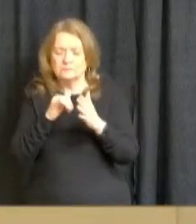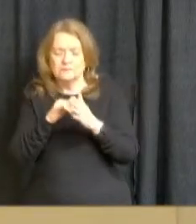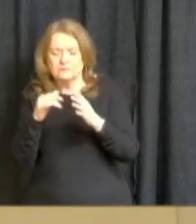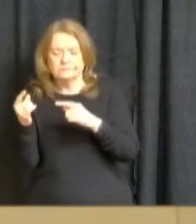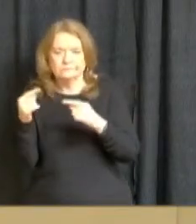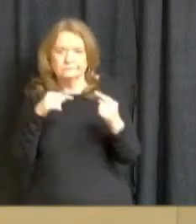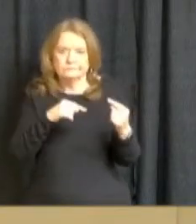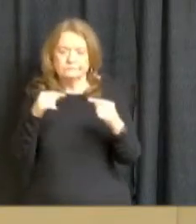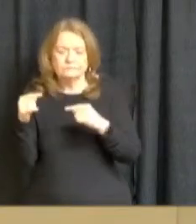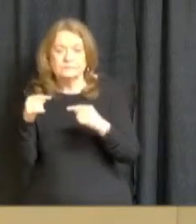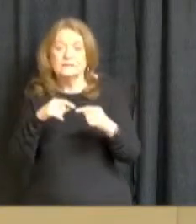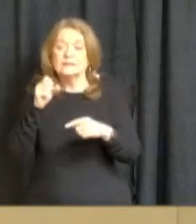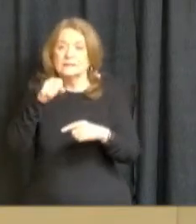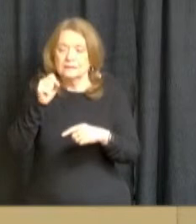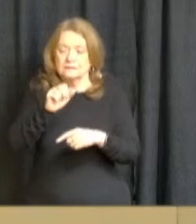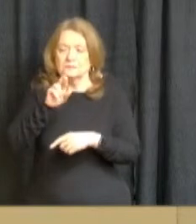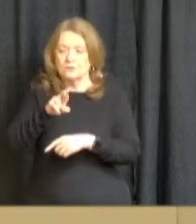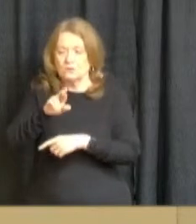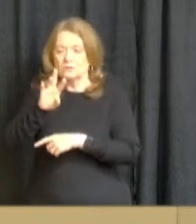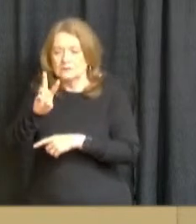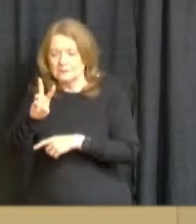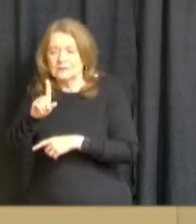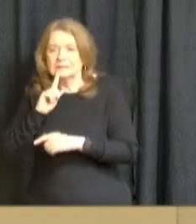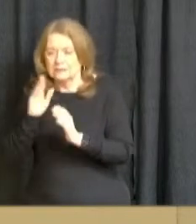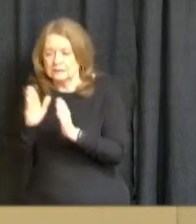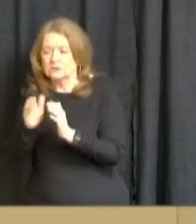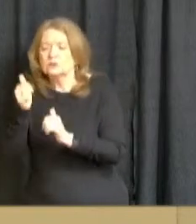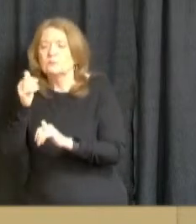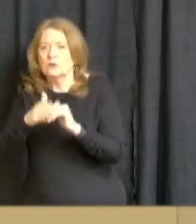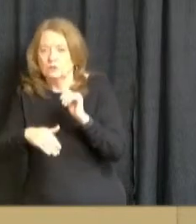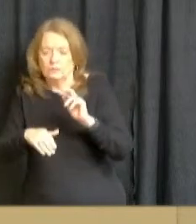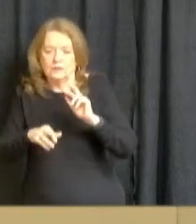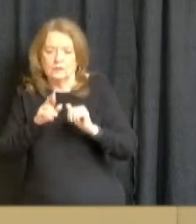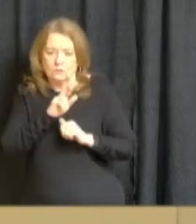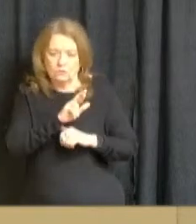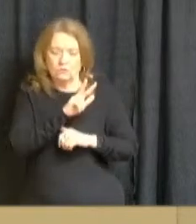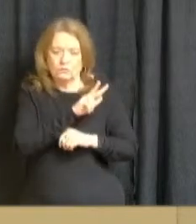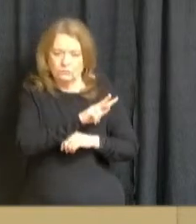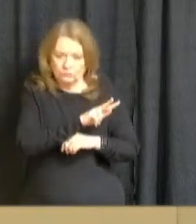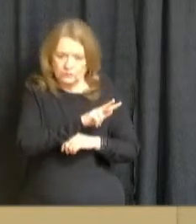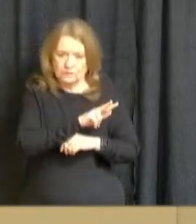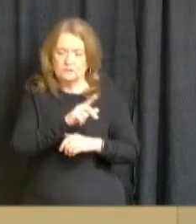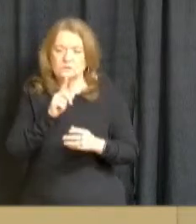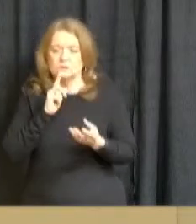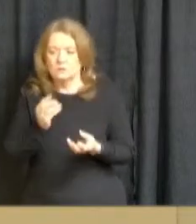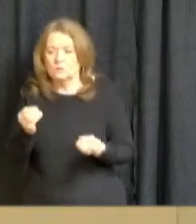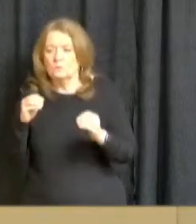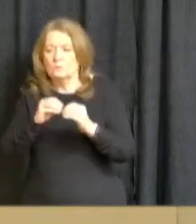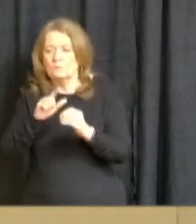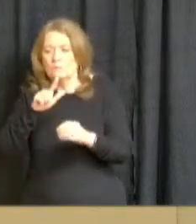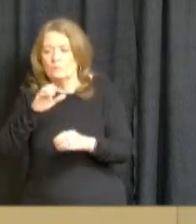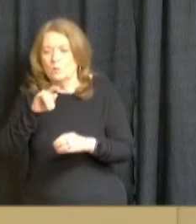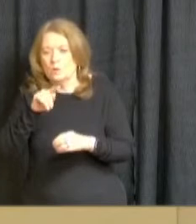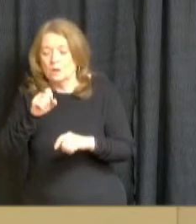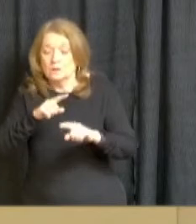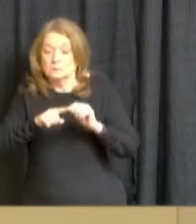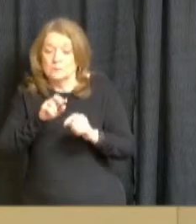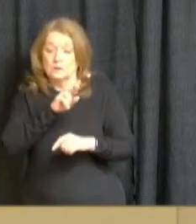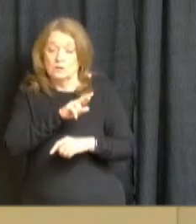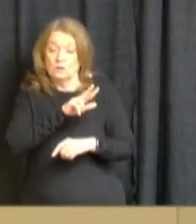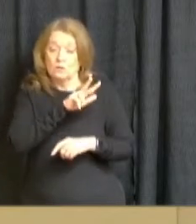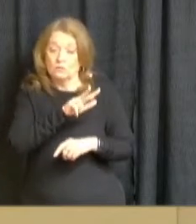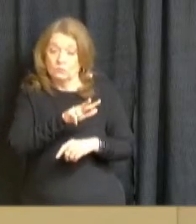and forth. Yes, an R6 lot is smaller than an R3 lot, so it is a greater density of lots, but an R3 lot